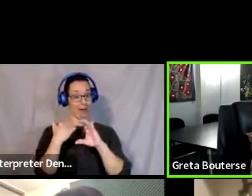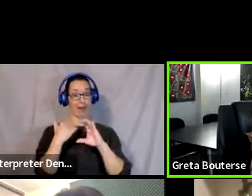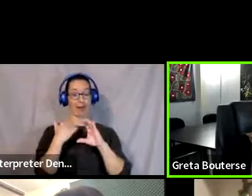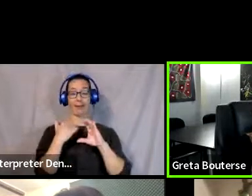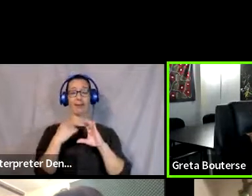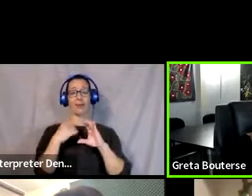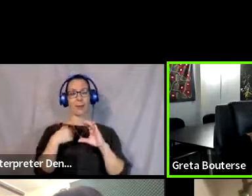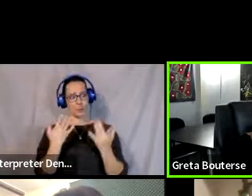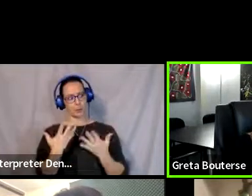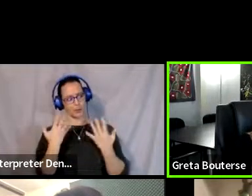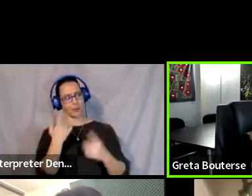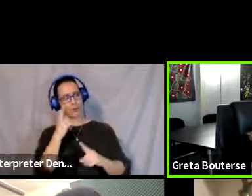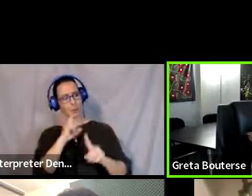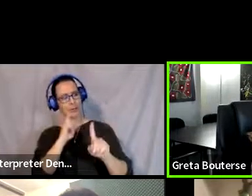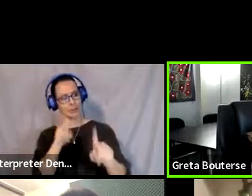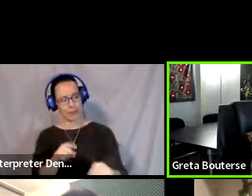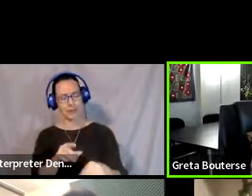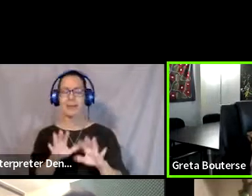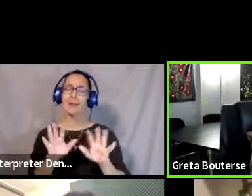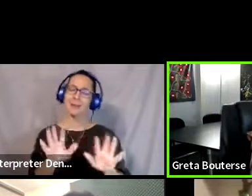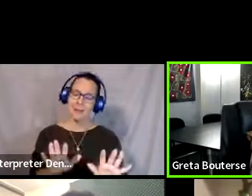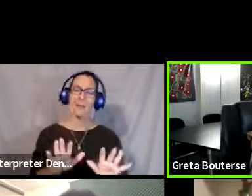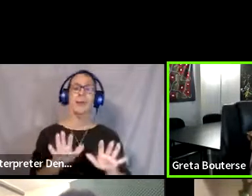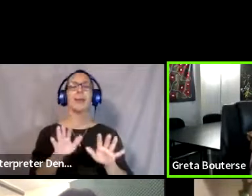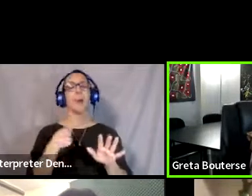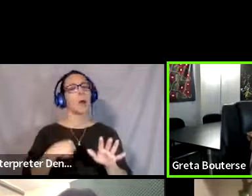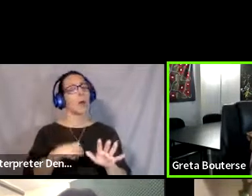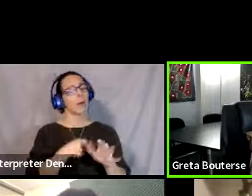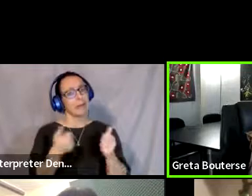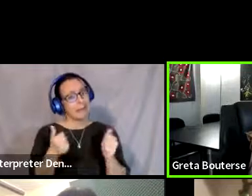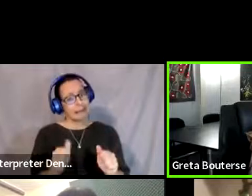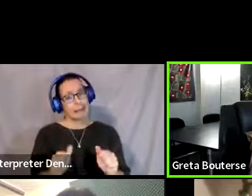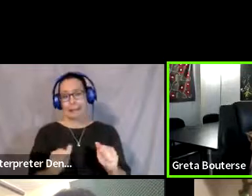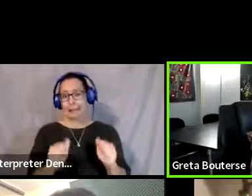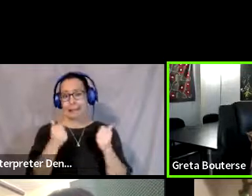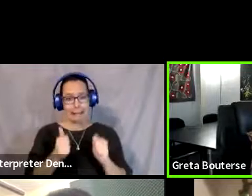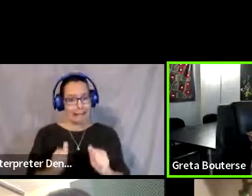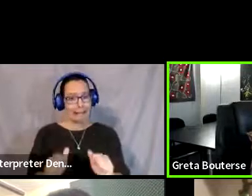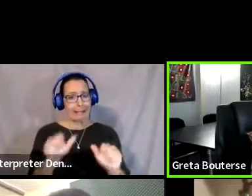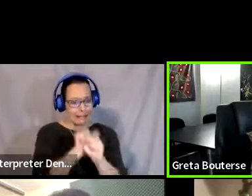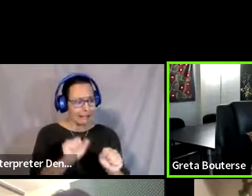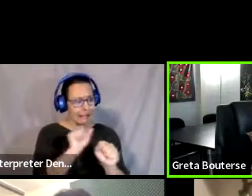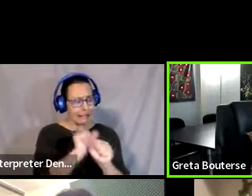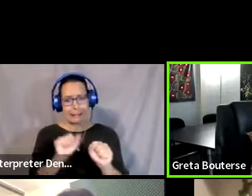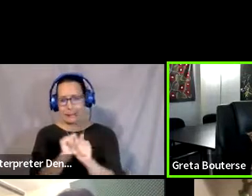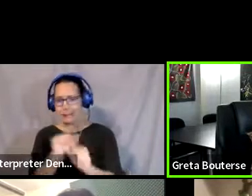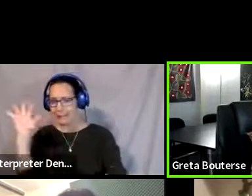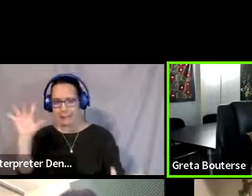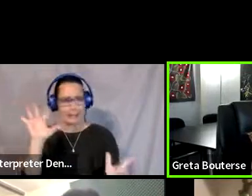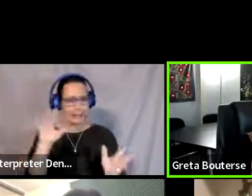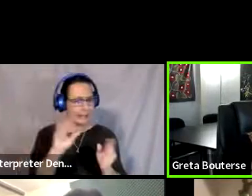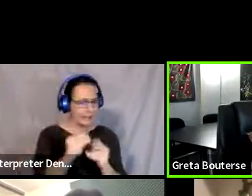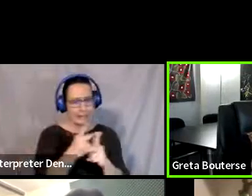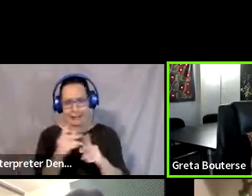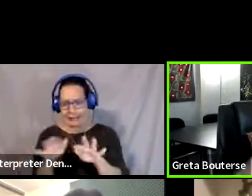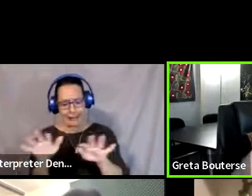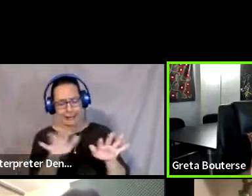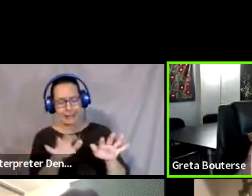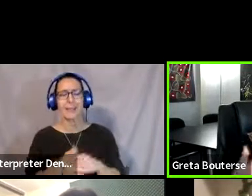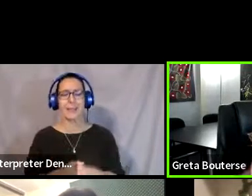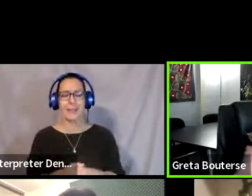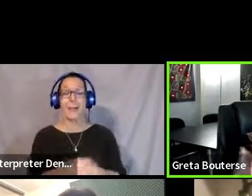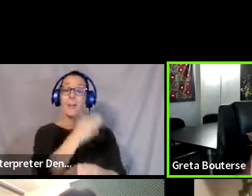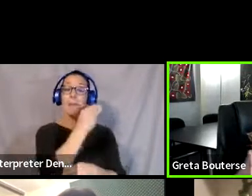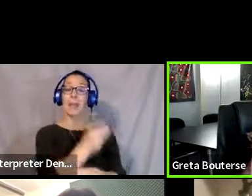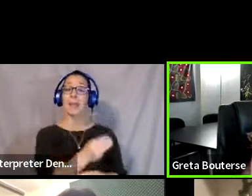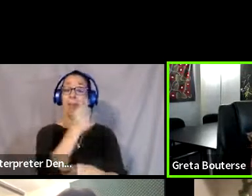as you normally get them, that is why we are really testing, especially those Mondays and Tuesdays when we're testing.